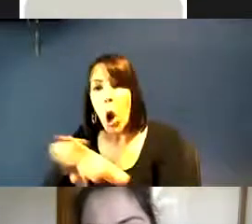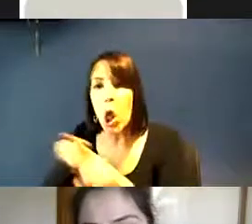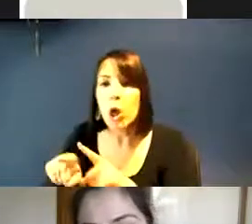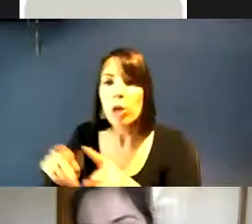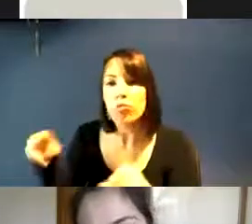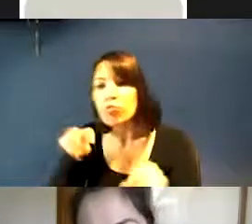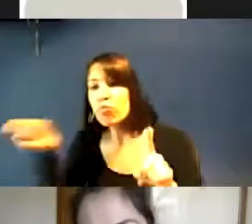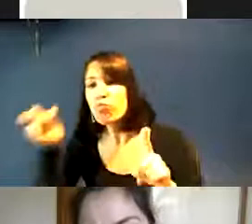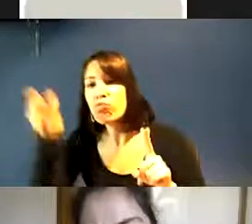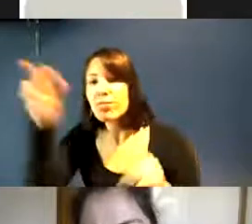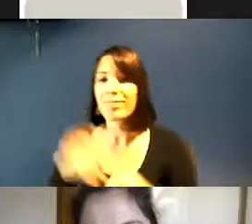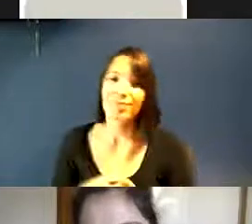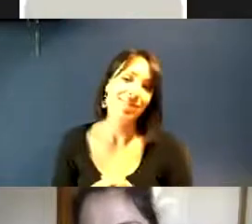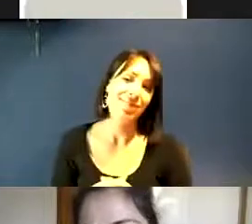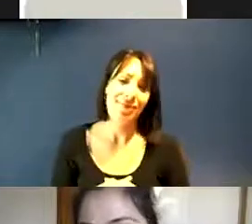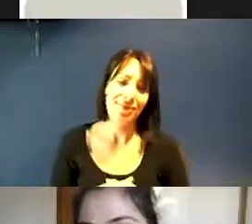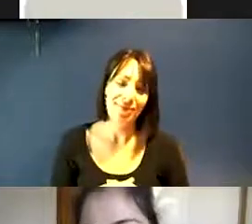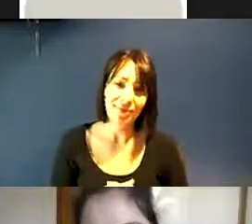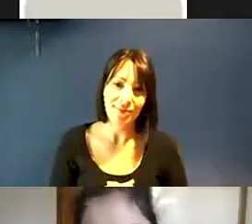Over to you, Olivia.